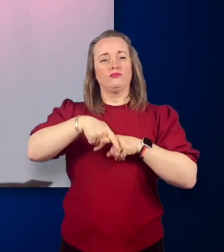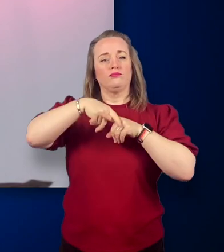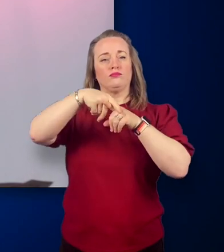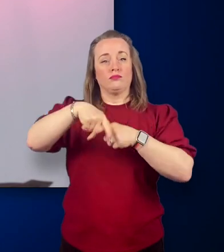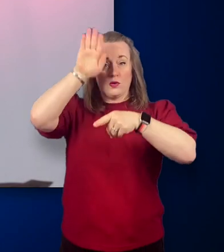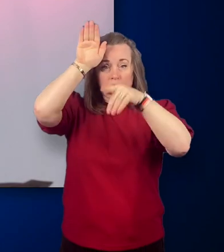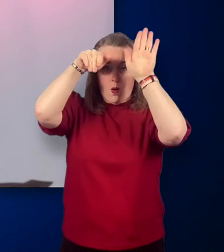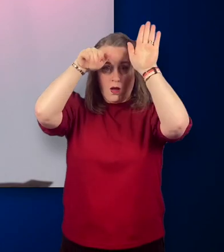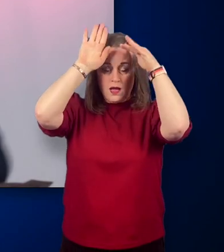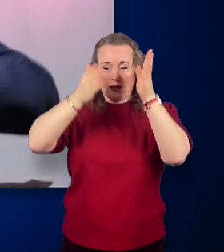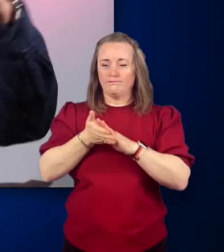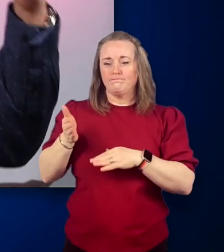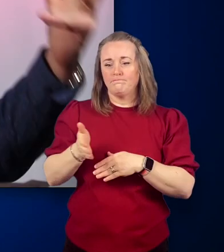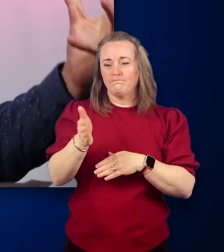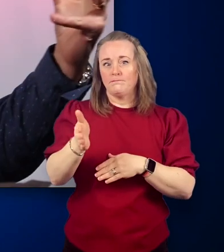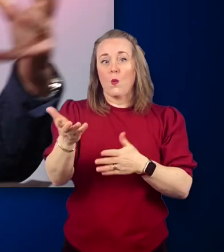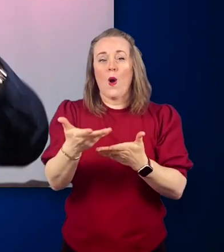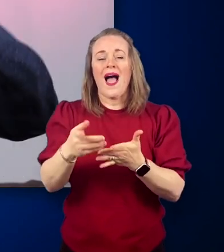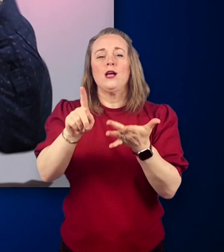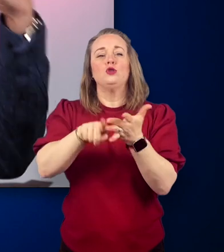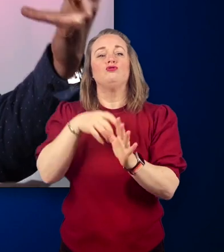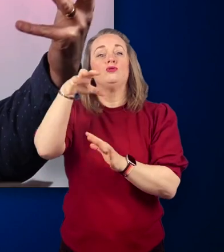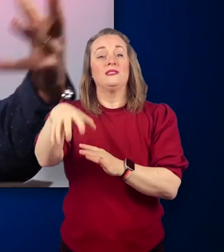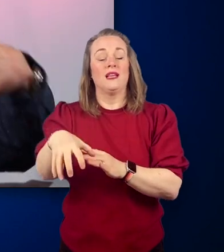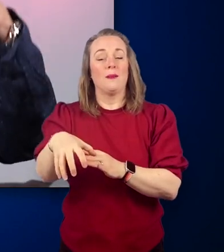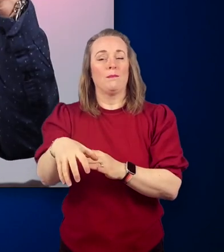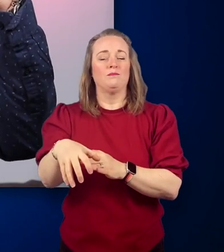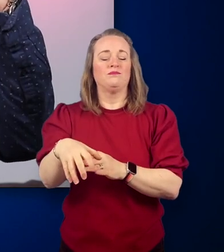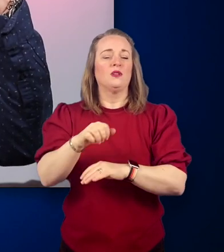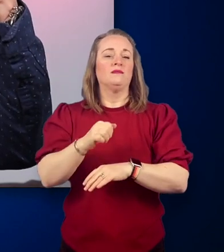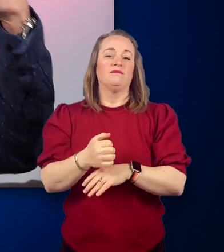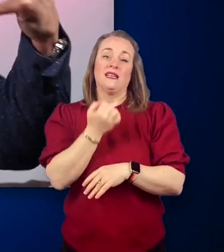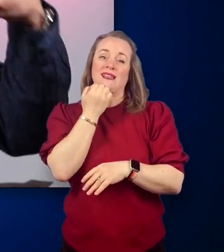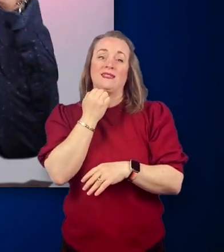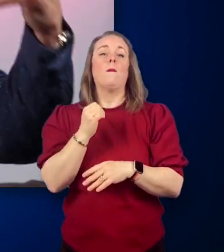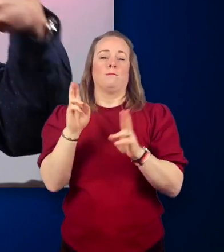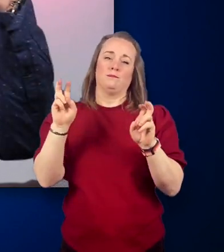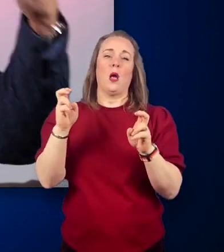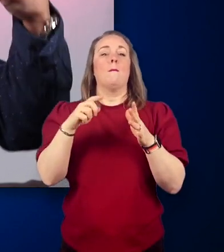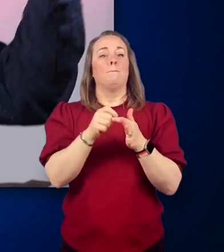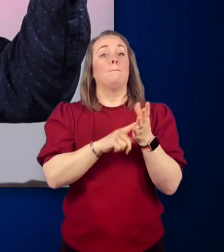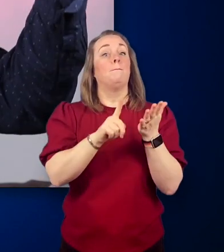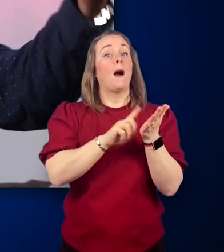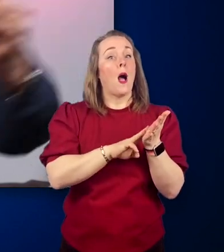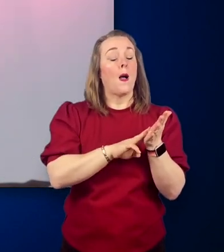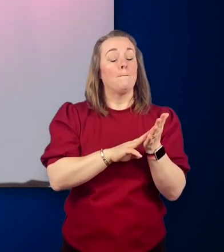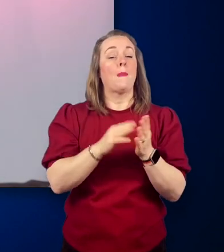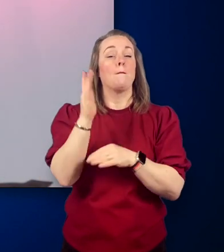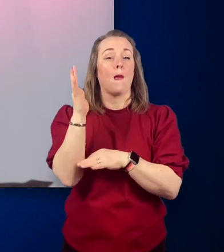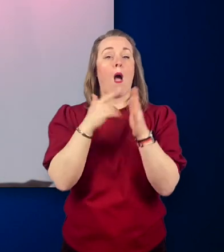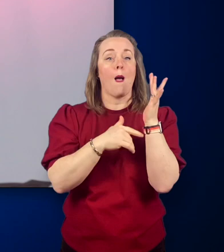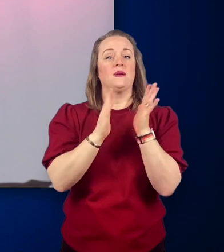Palm Sunday. And people had to celebrate, they had to worship because they believed the Savior, the King of the world,